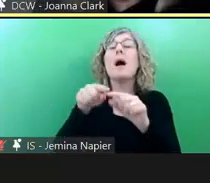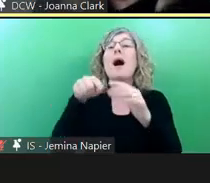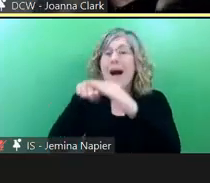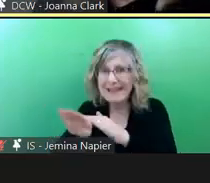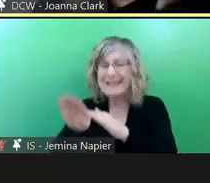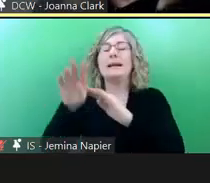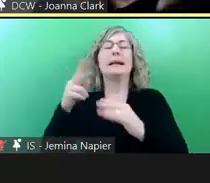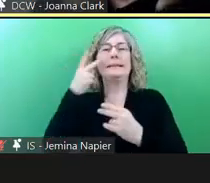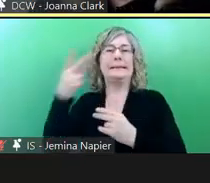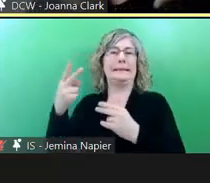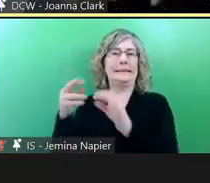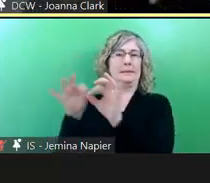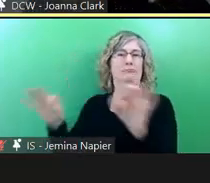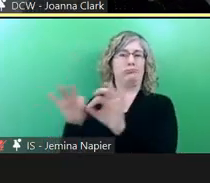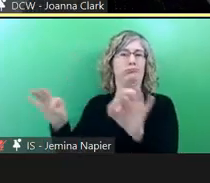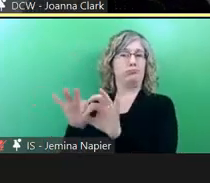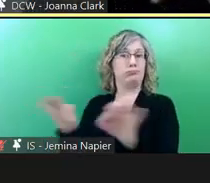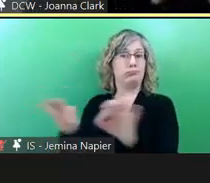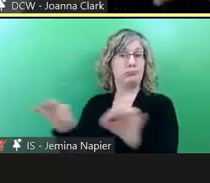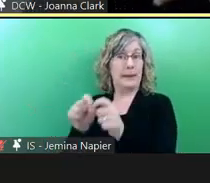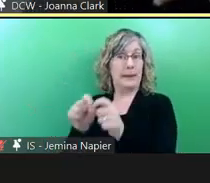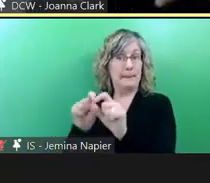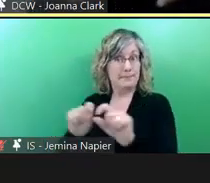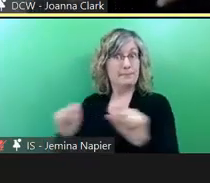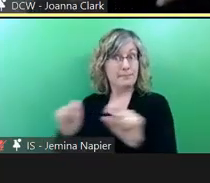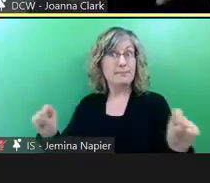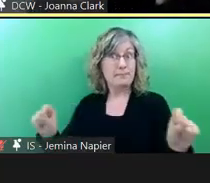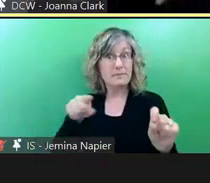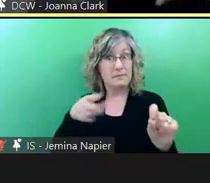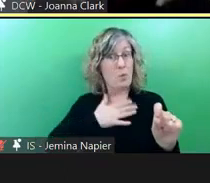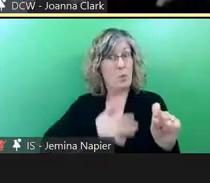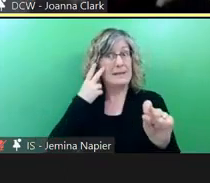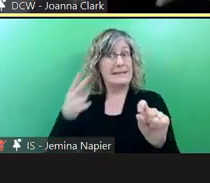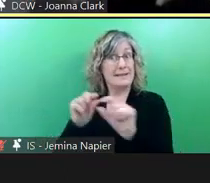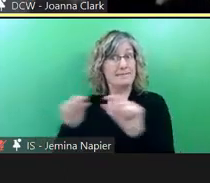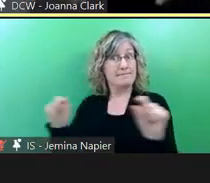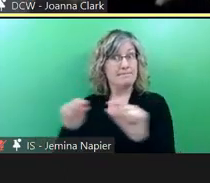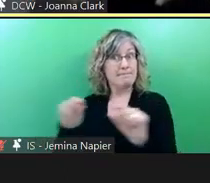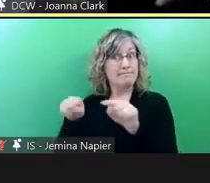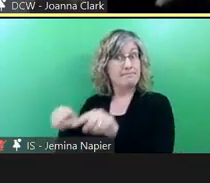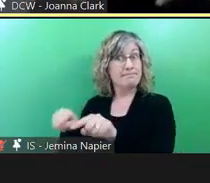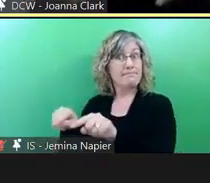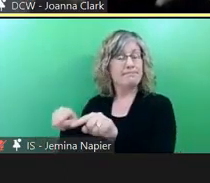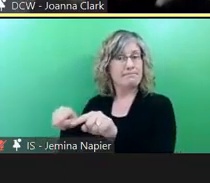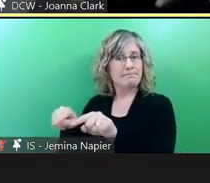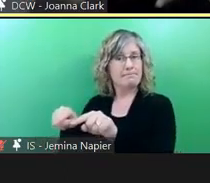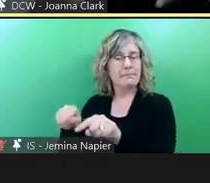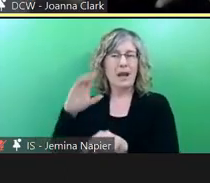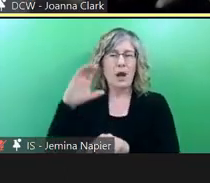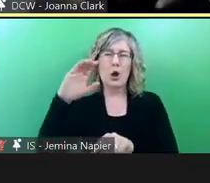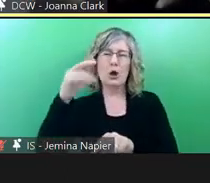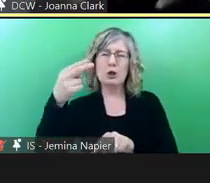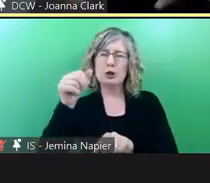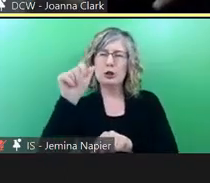chat and link on that if you want real-time captions. The captions will be in English.